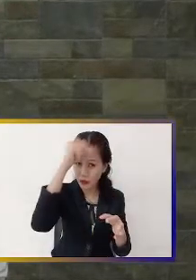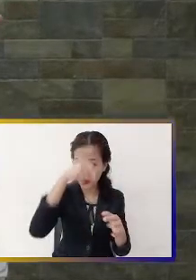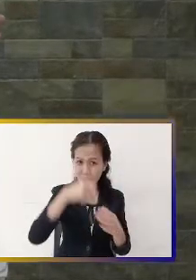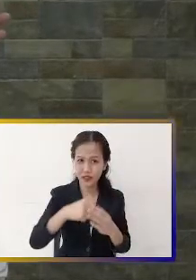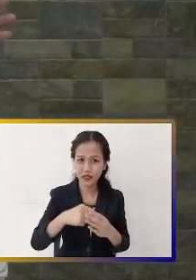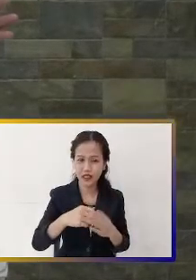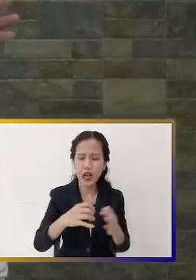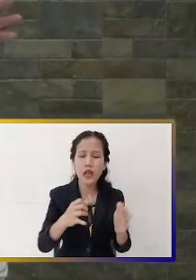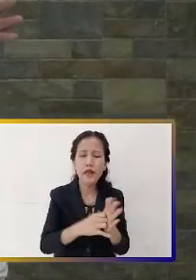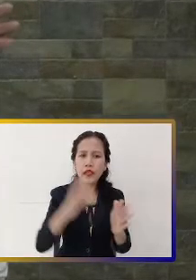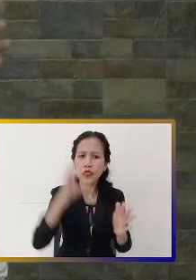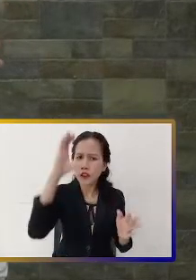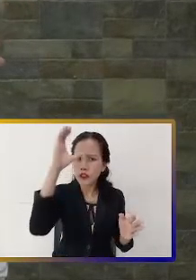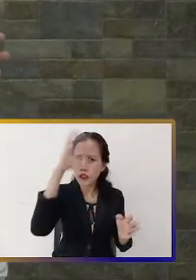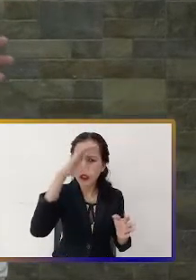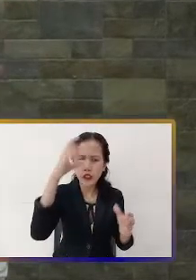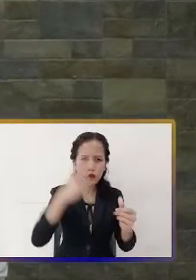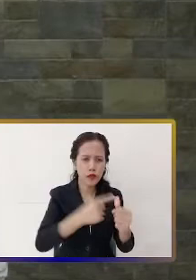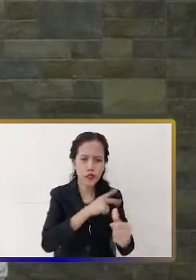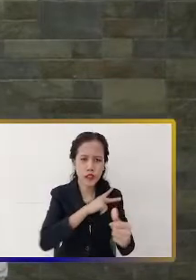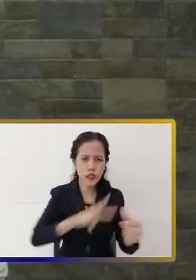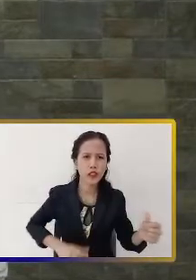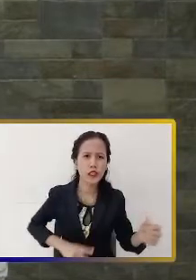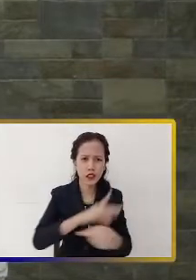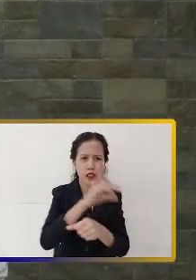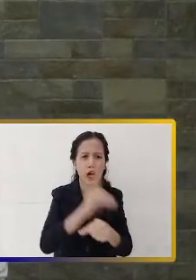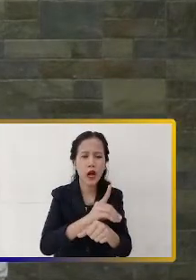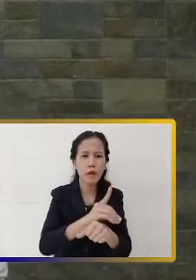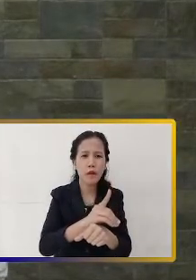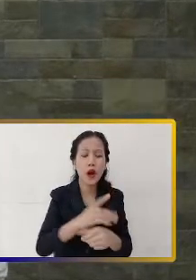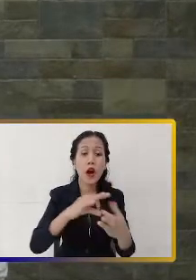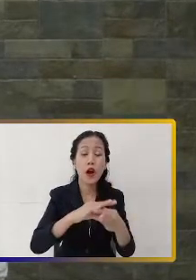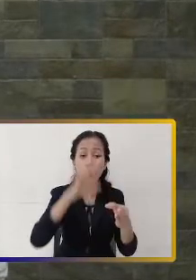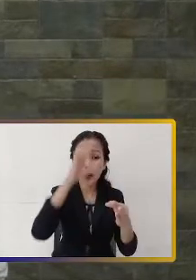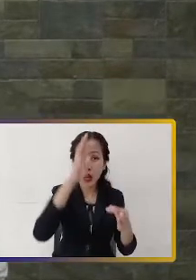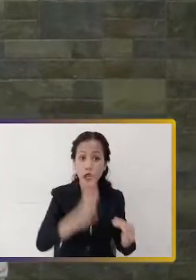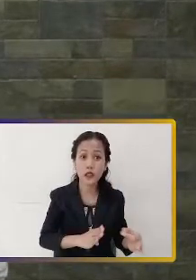and His righteousness and all these things.